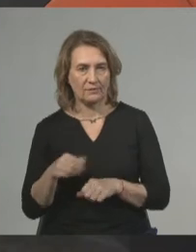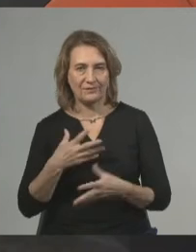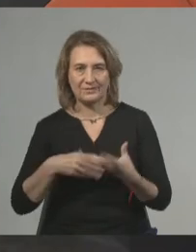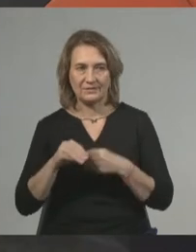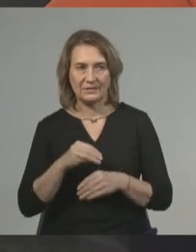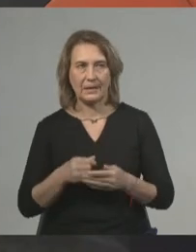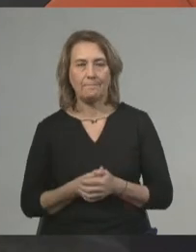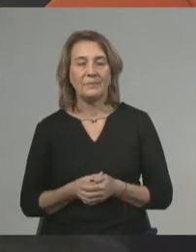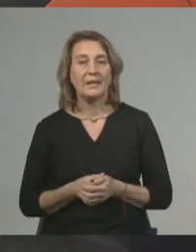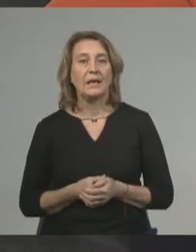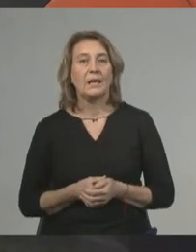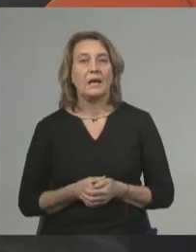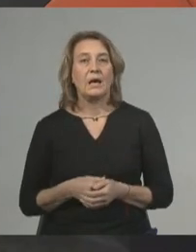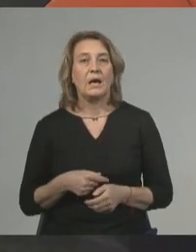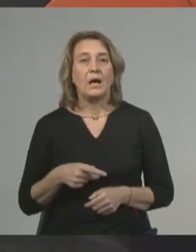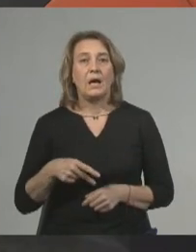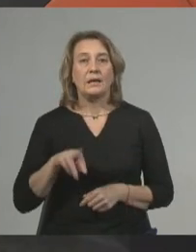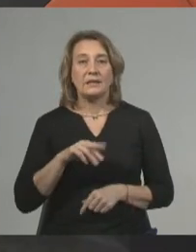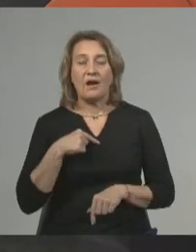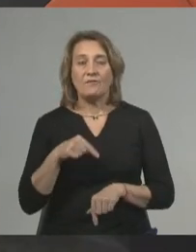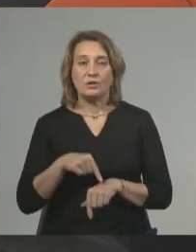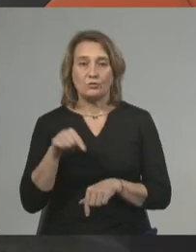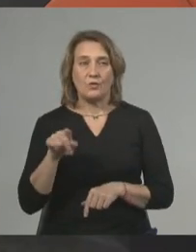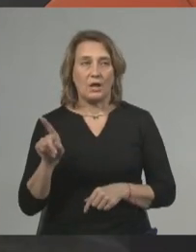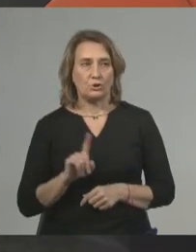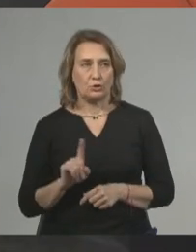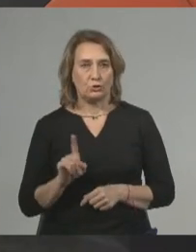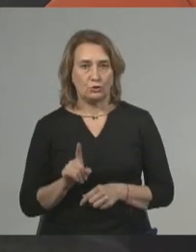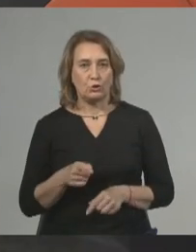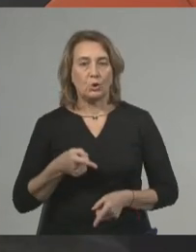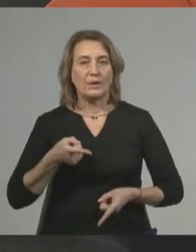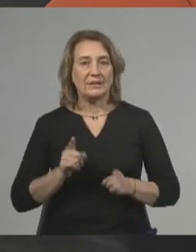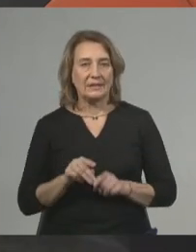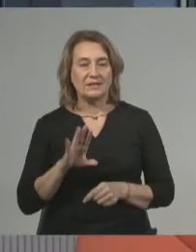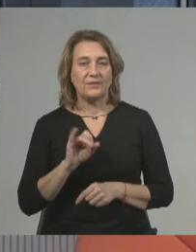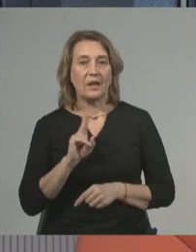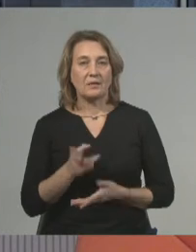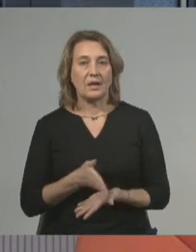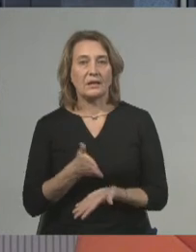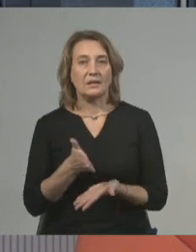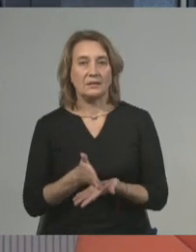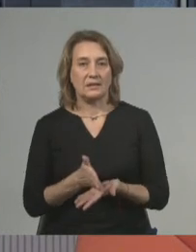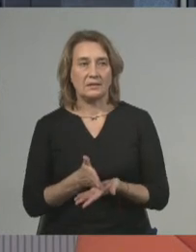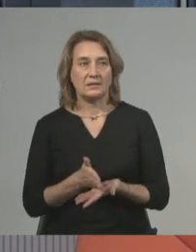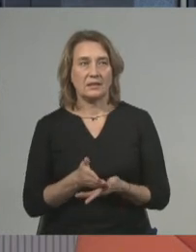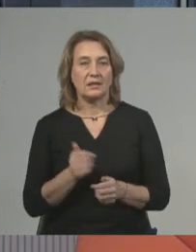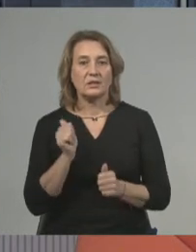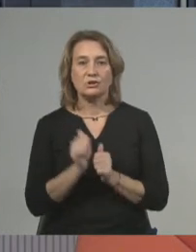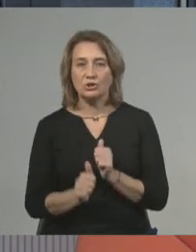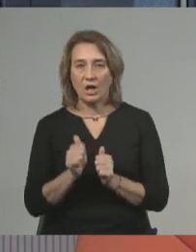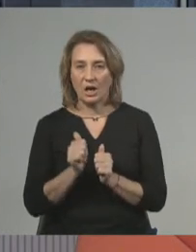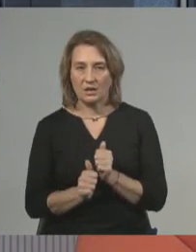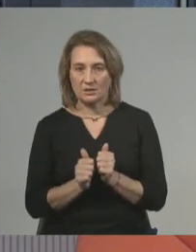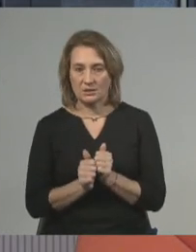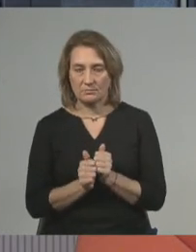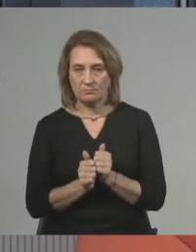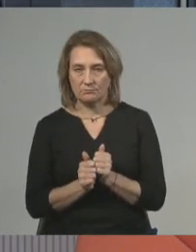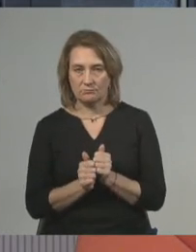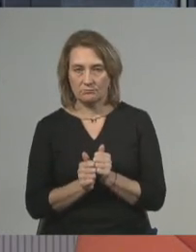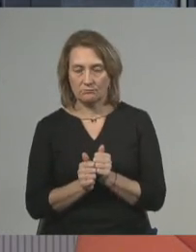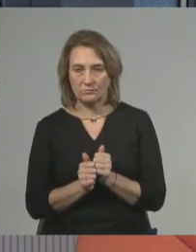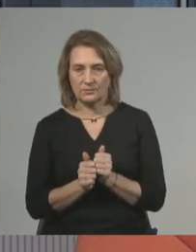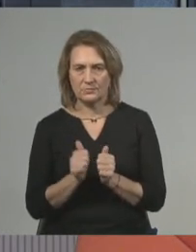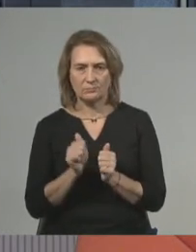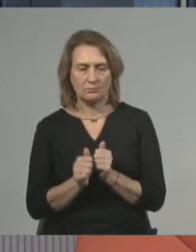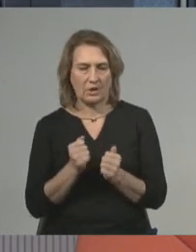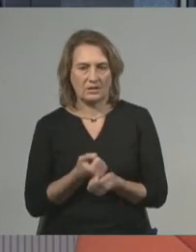that's the case as well in ukraine where there are sometimes quite openly violent and other communications from the